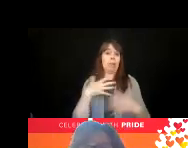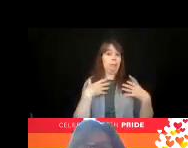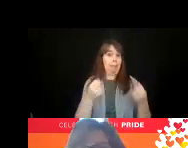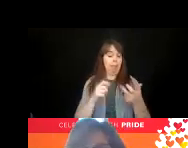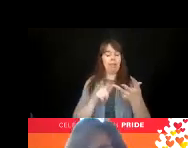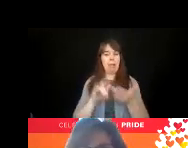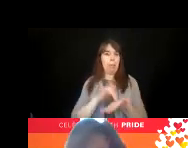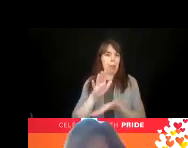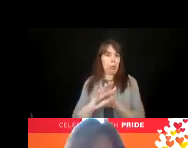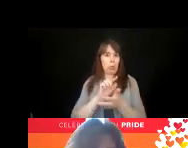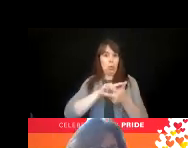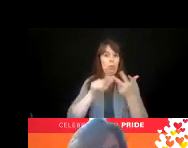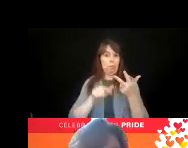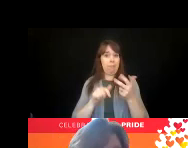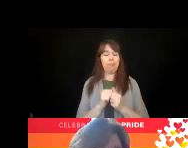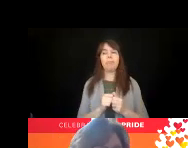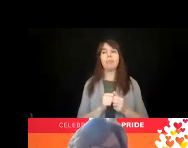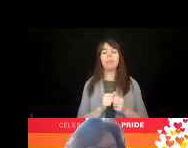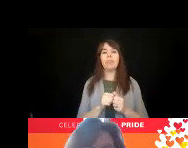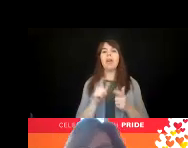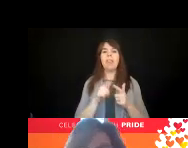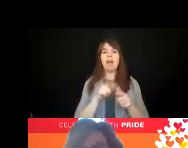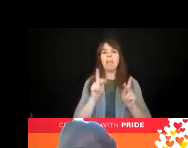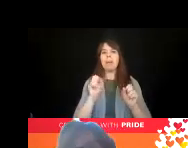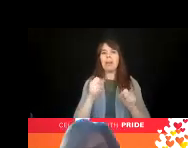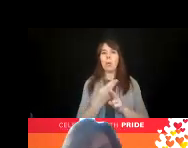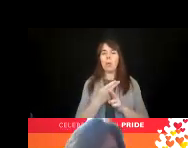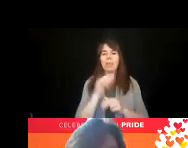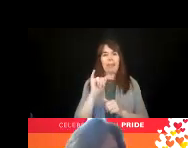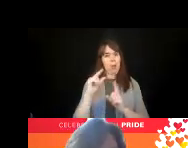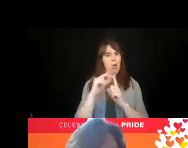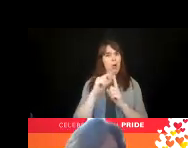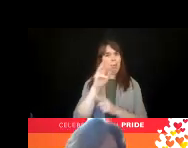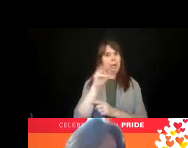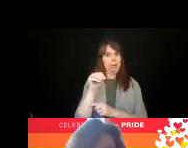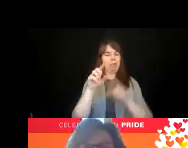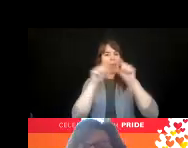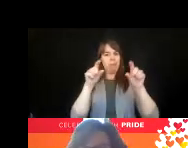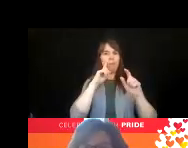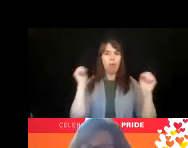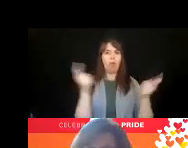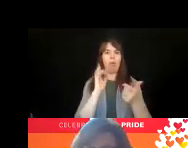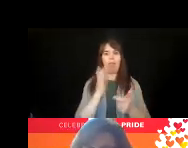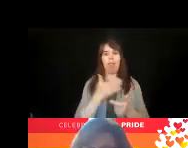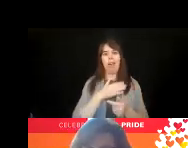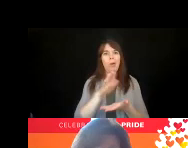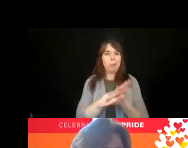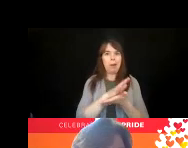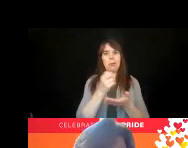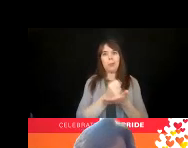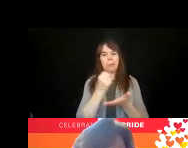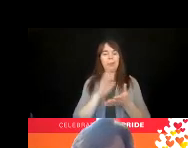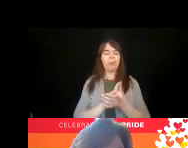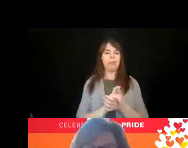it provides for consistent use of Michigan Medicine across all of our logos. Plus, it